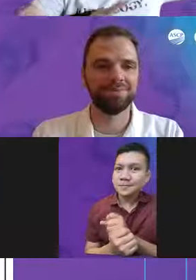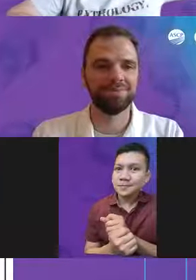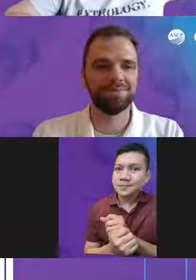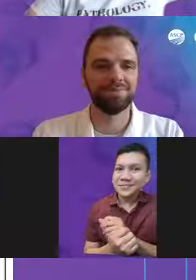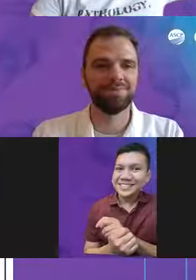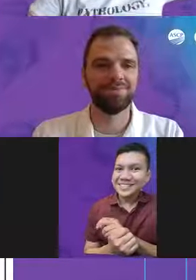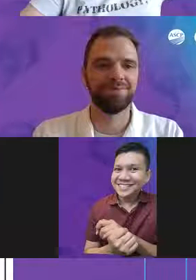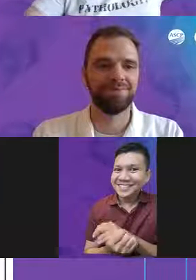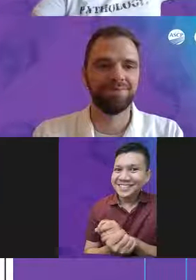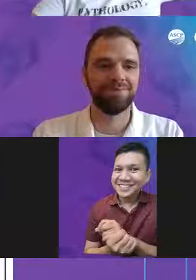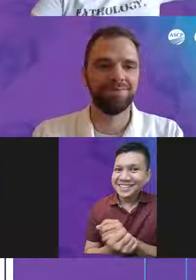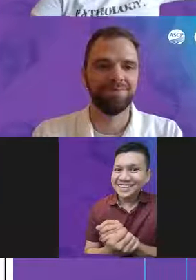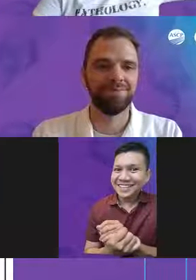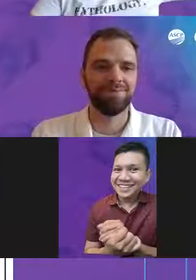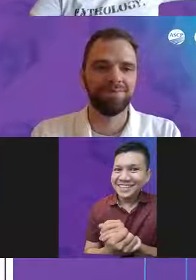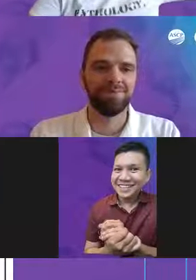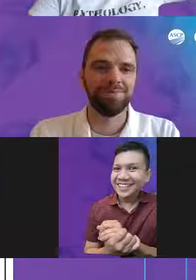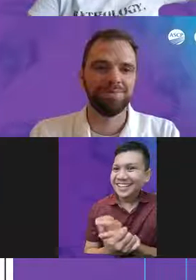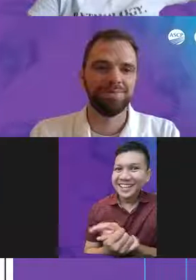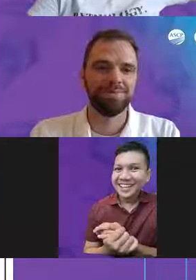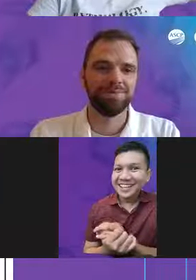I know that we've gone for a long time, but